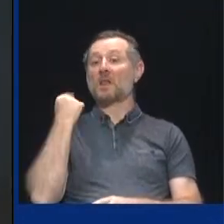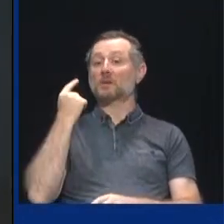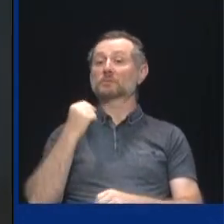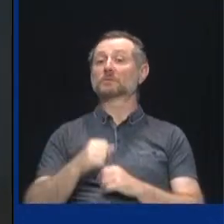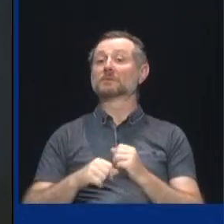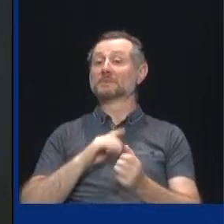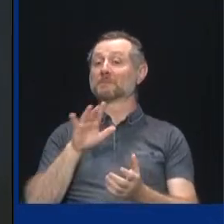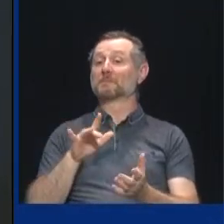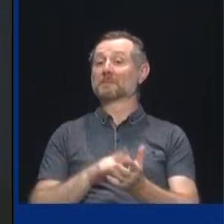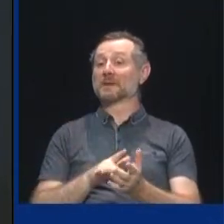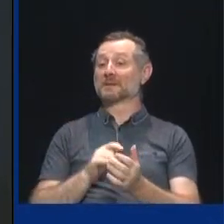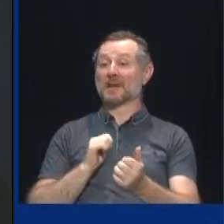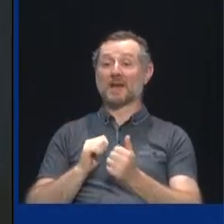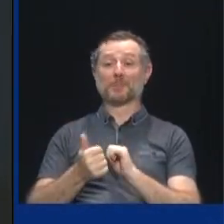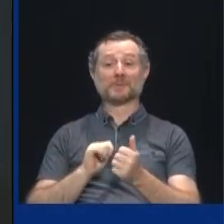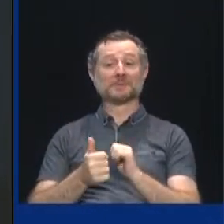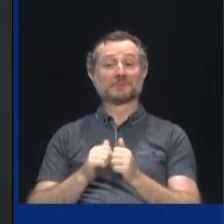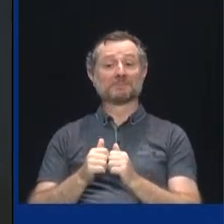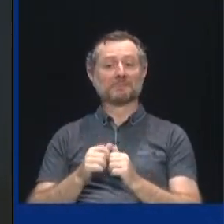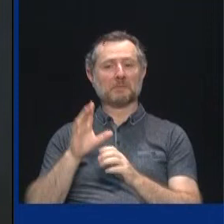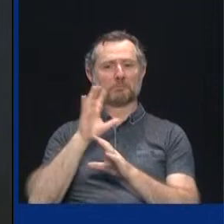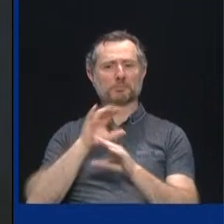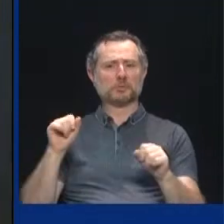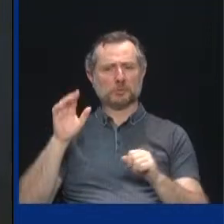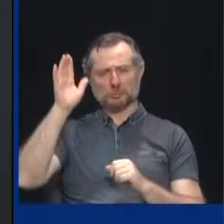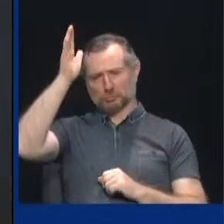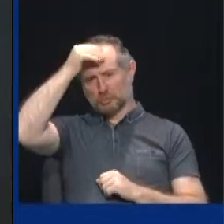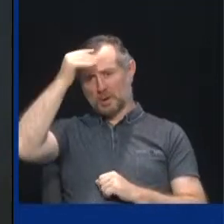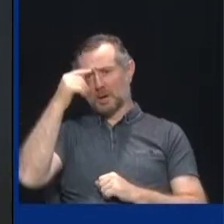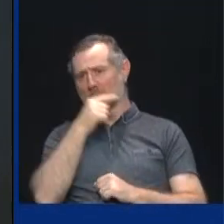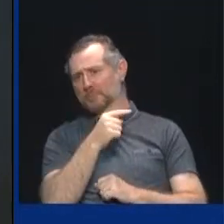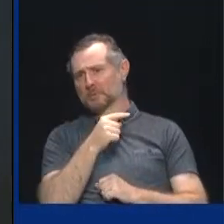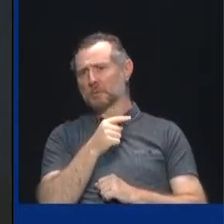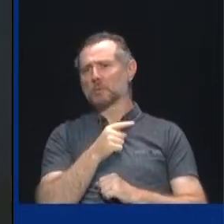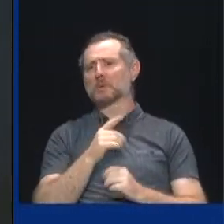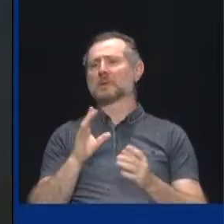campaign, President Trump was saying